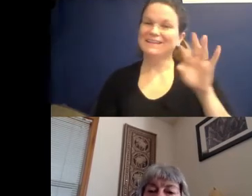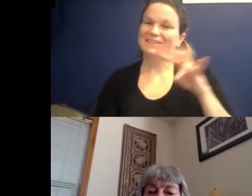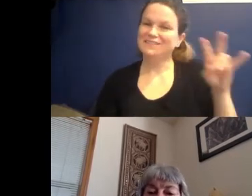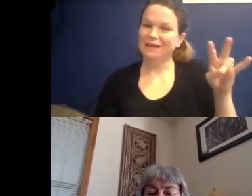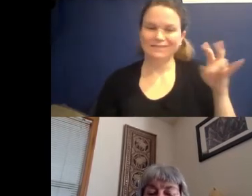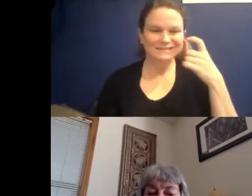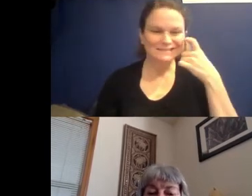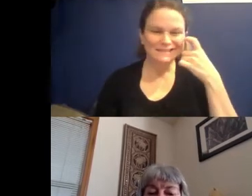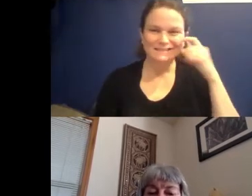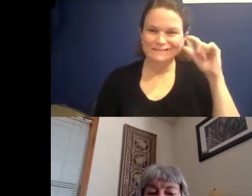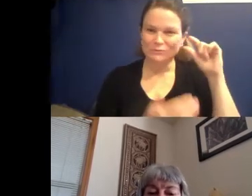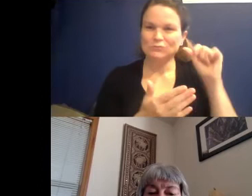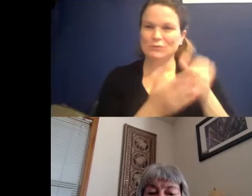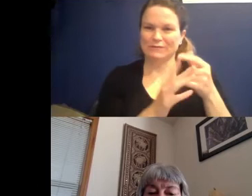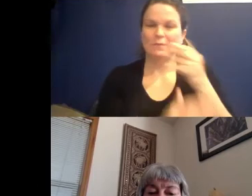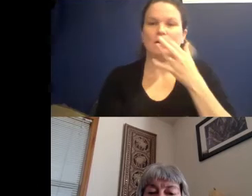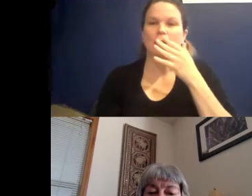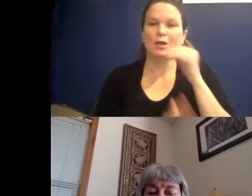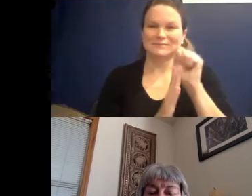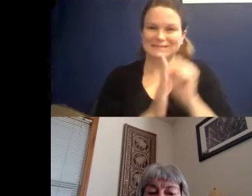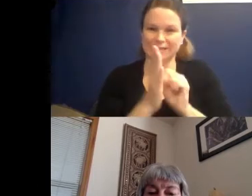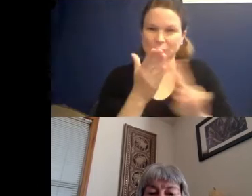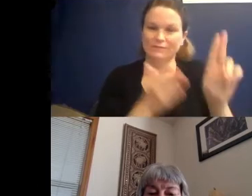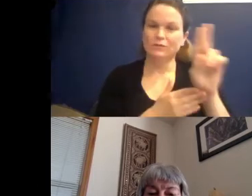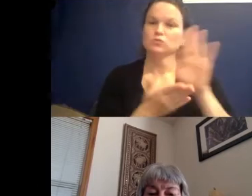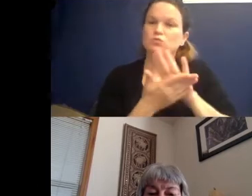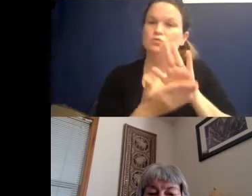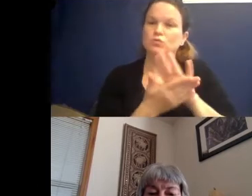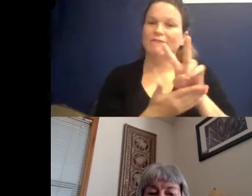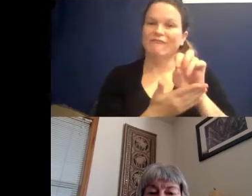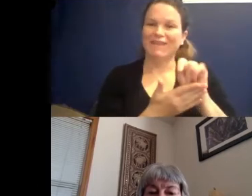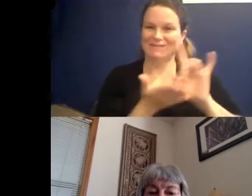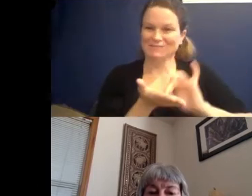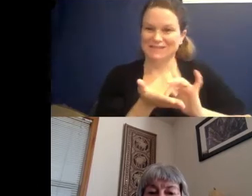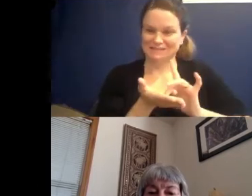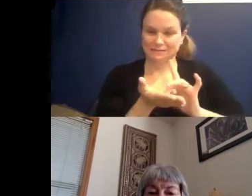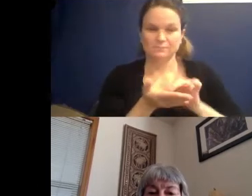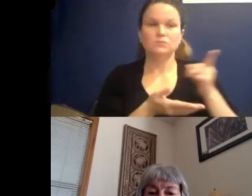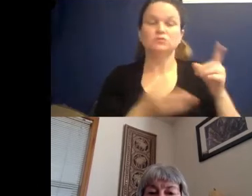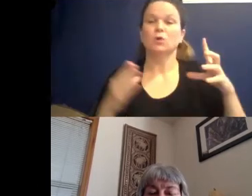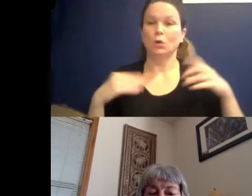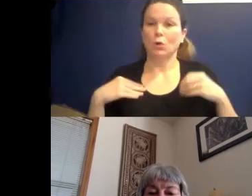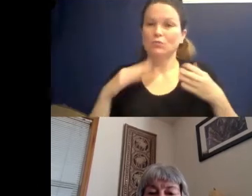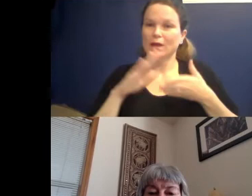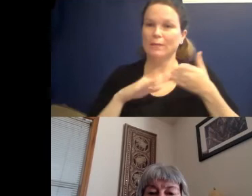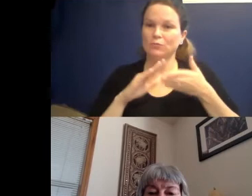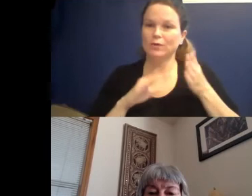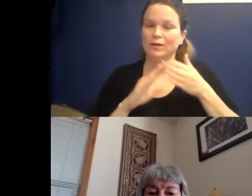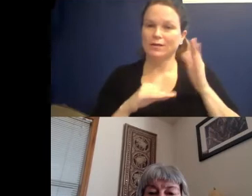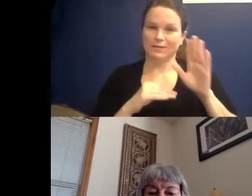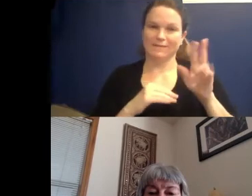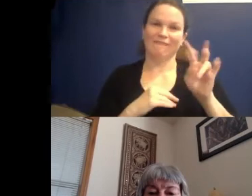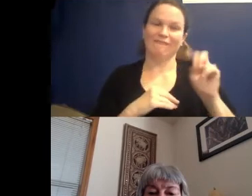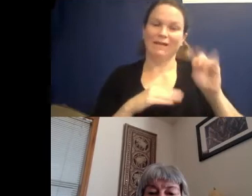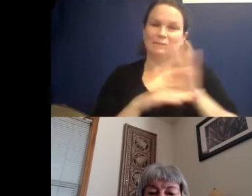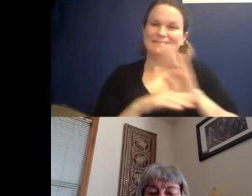after graduating from Colorado State University's School of Veterinary Medicine. She owned and operated her own veterinary practice